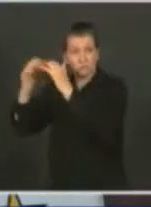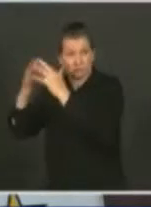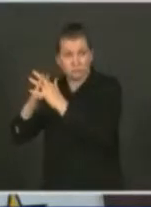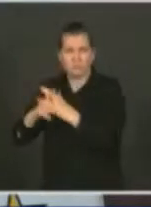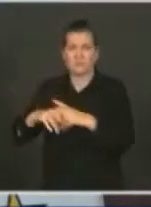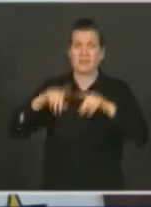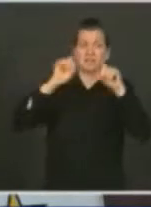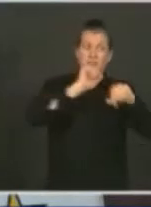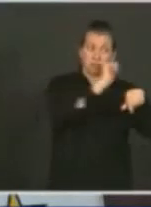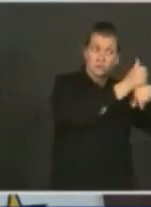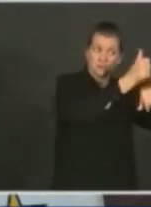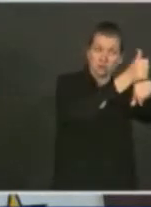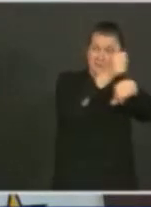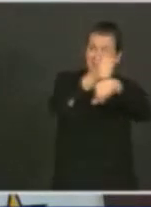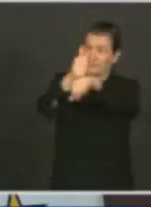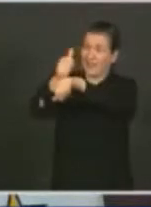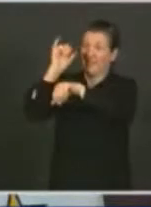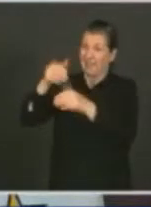expensive.